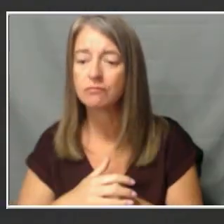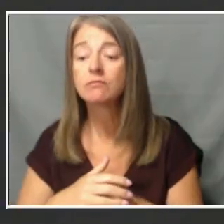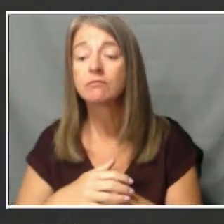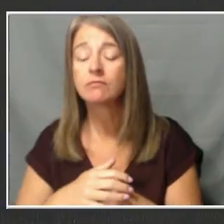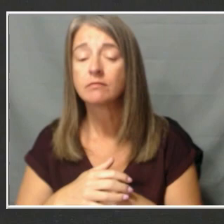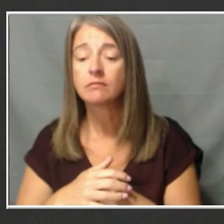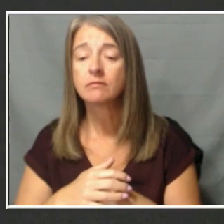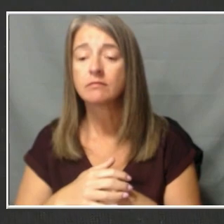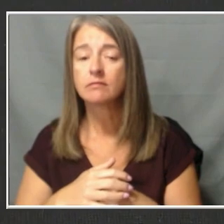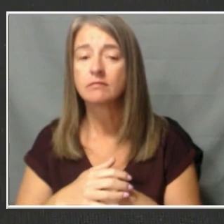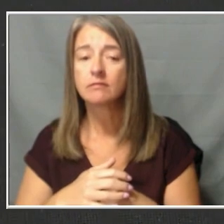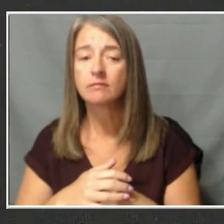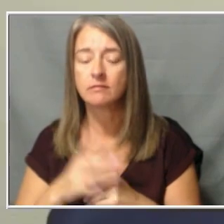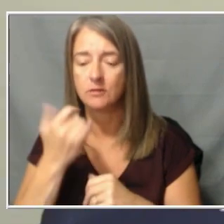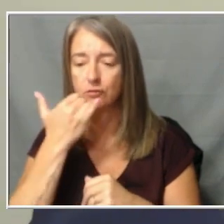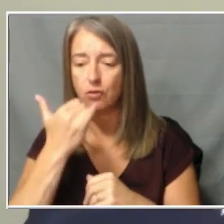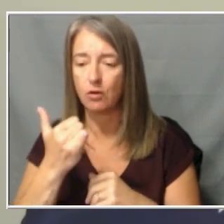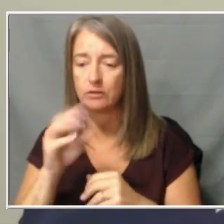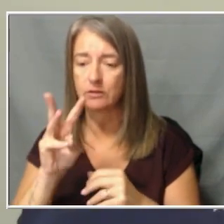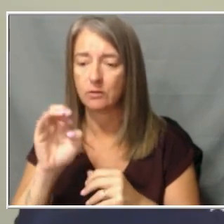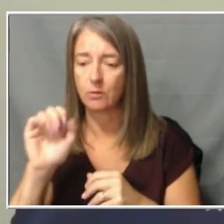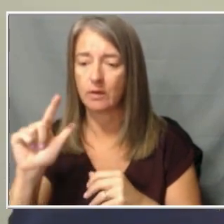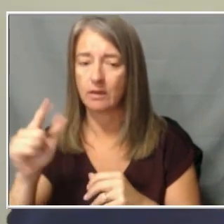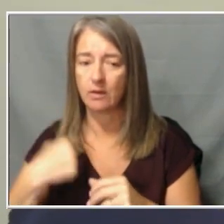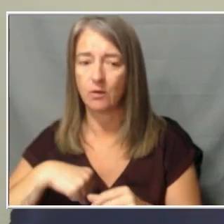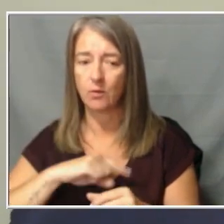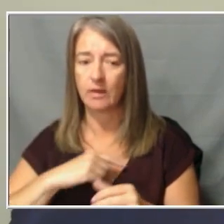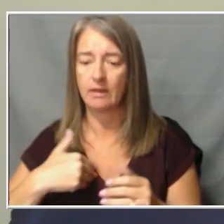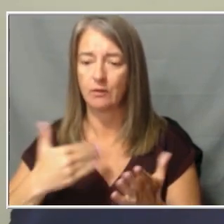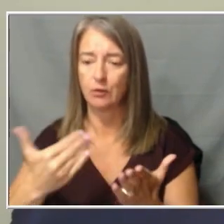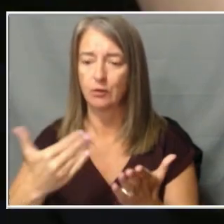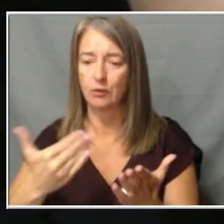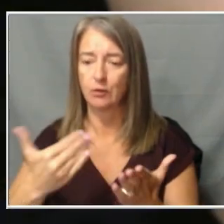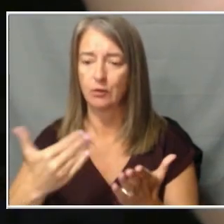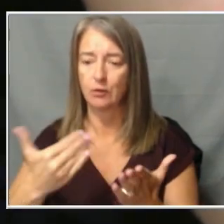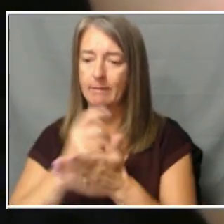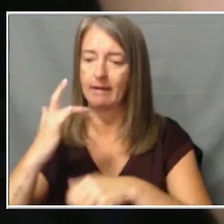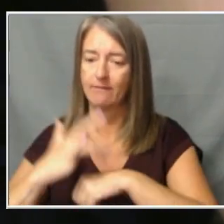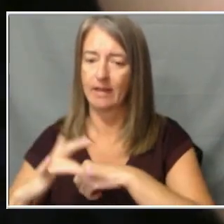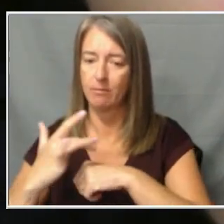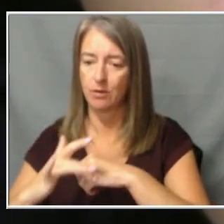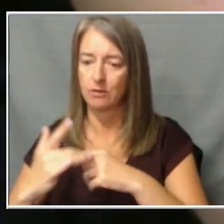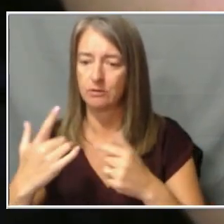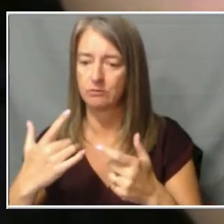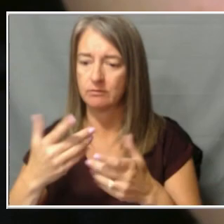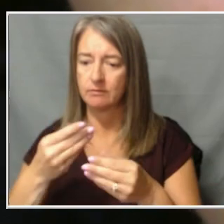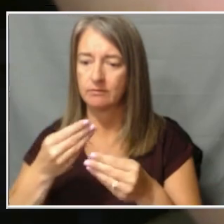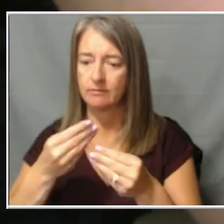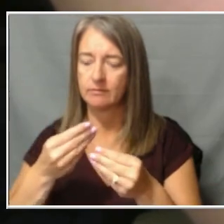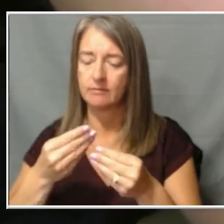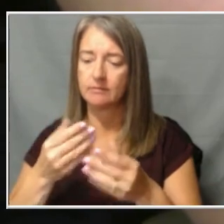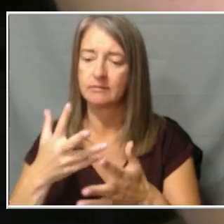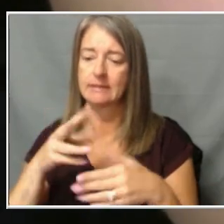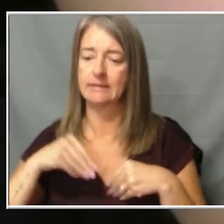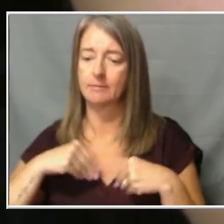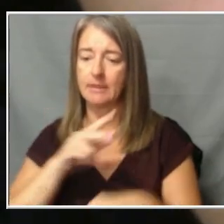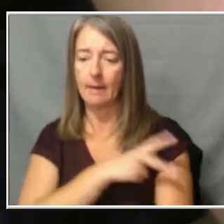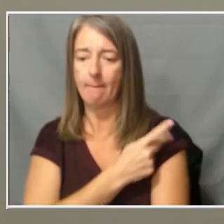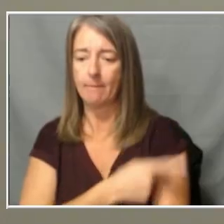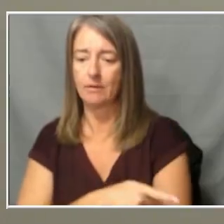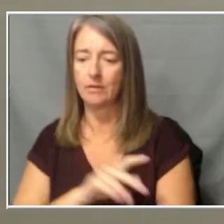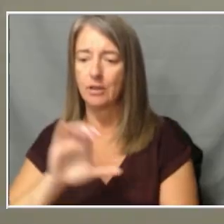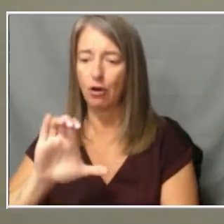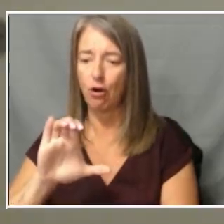called and they said, well, we have this new treatment available and we're taking patients for CAR T